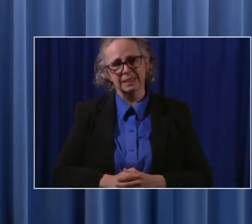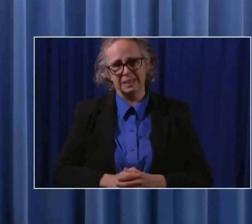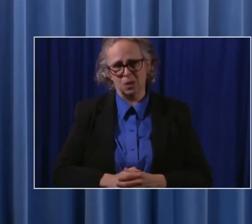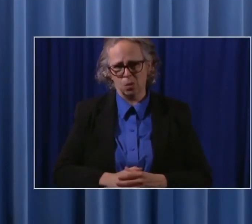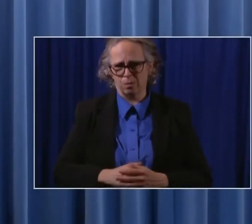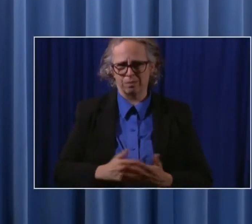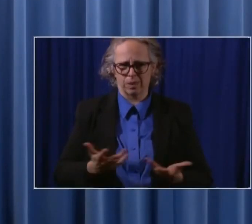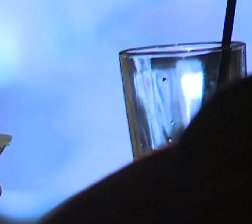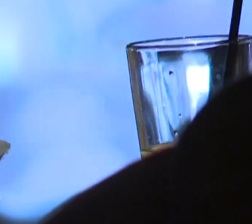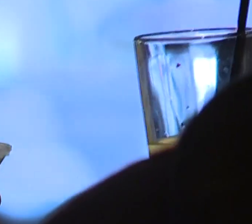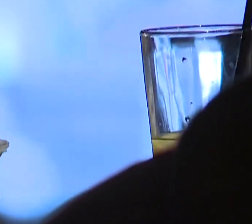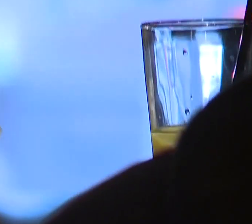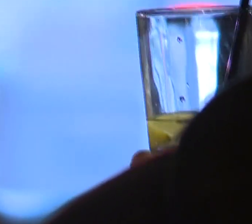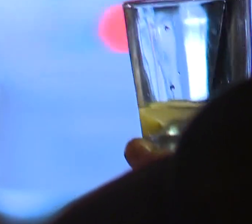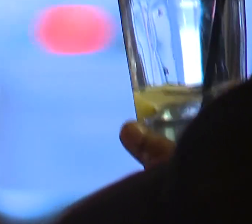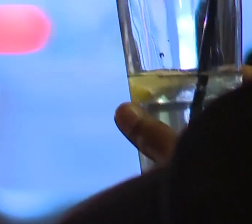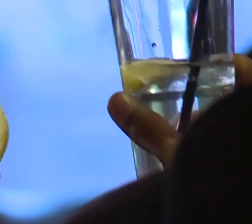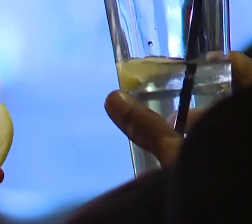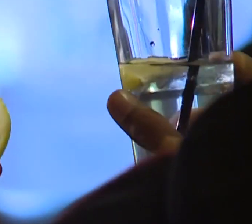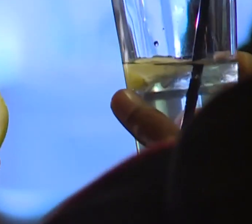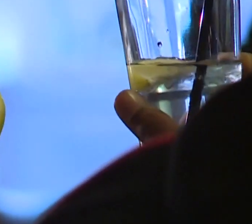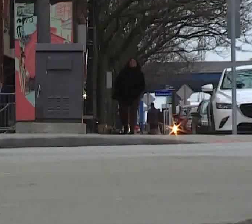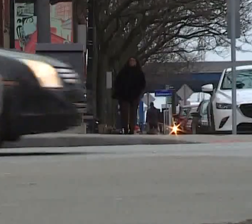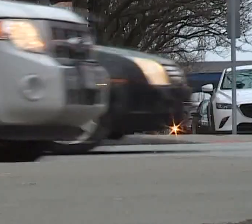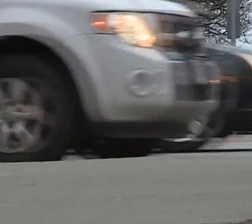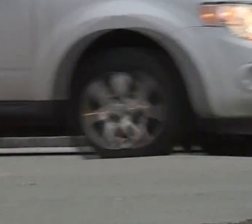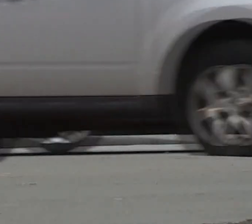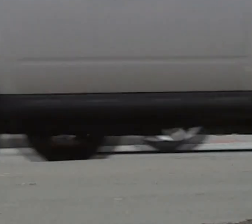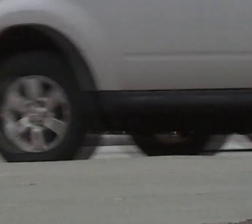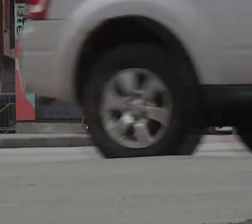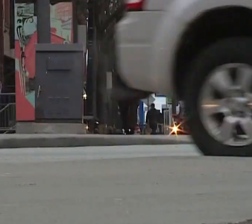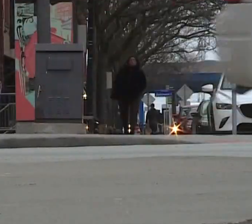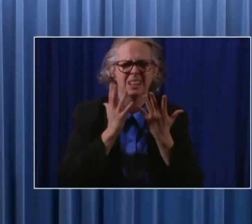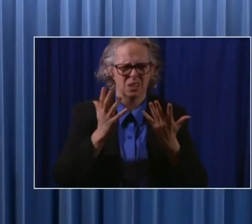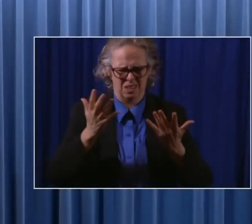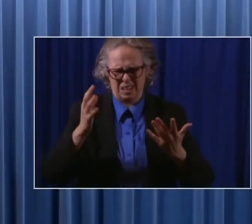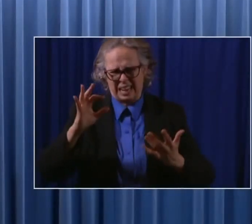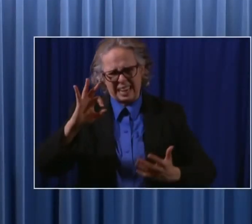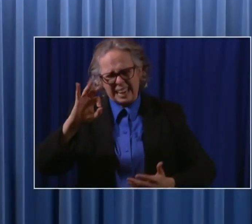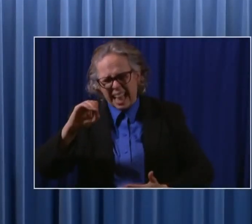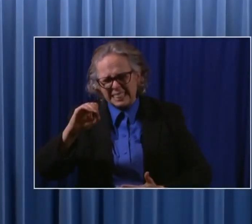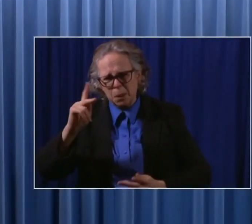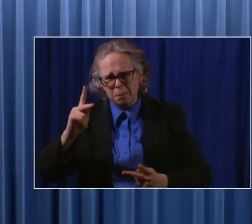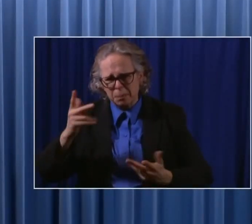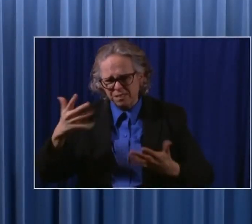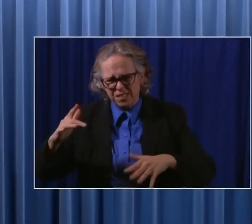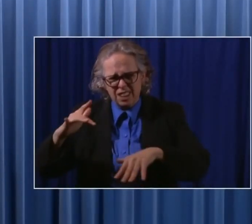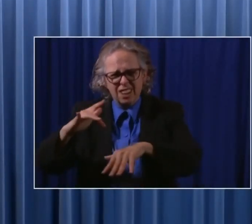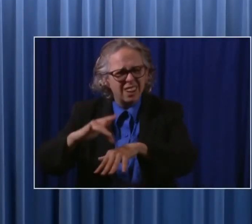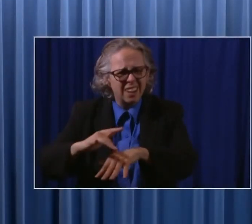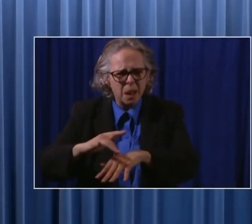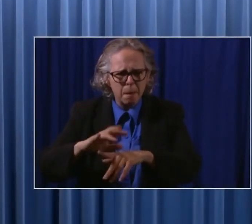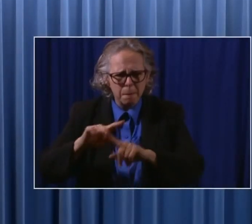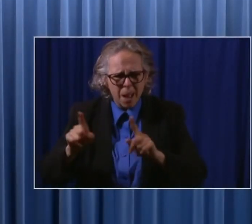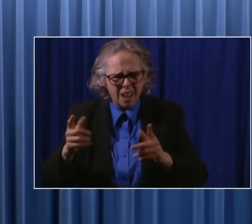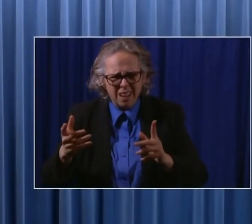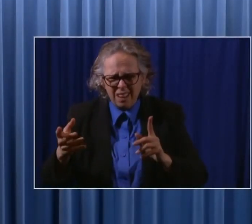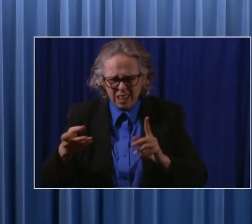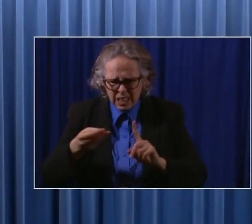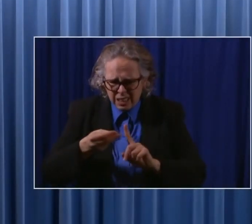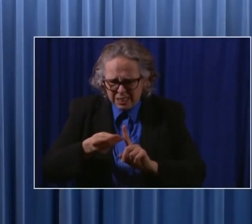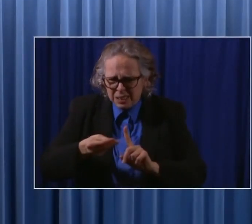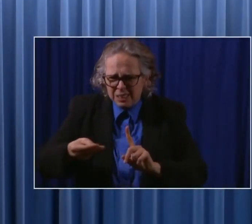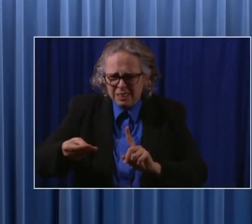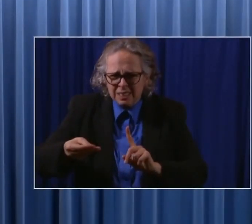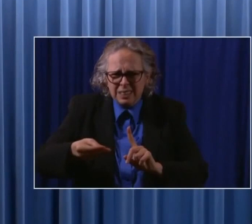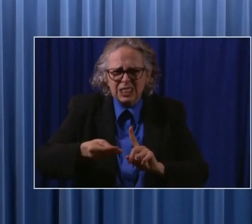help help slow the spread and the spread continues across Ohio what are we seeing now what we now seeing is what we